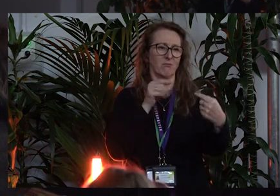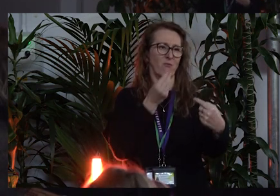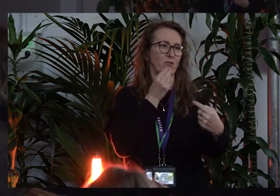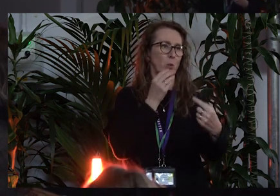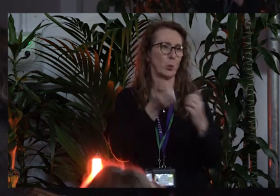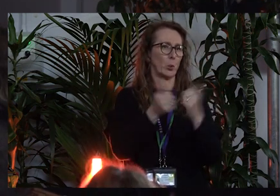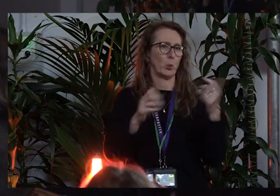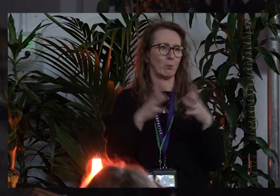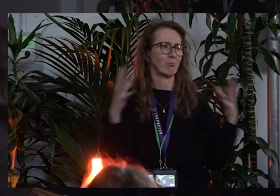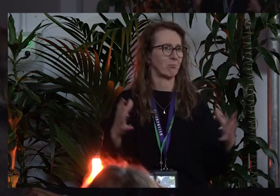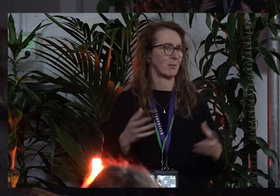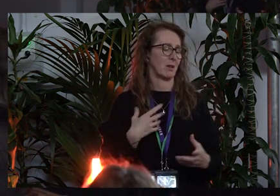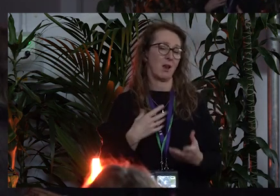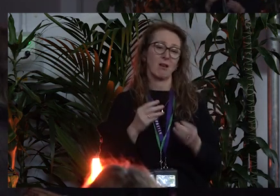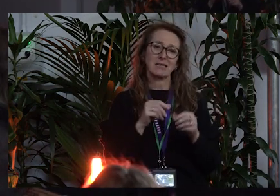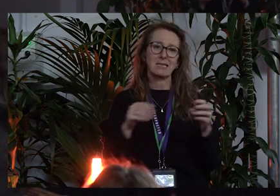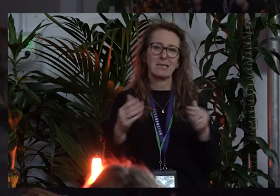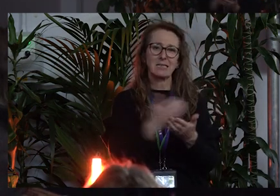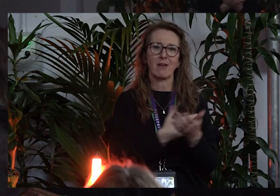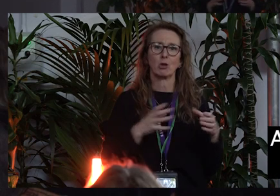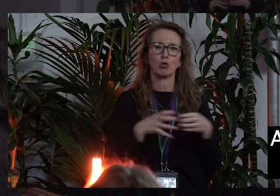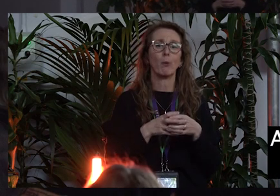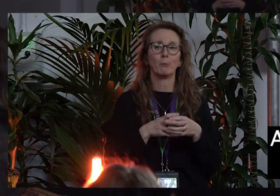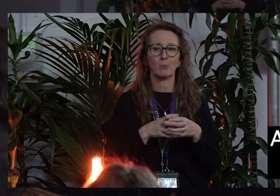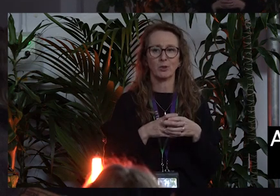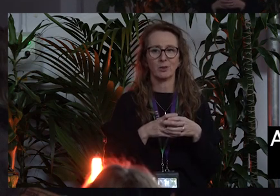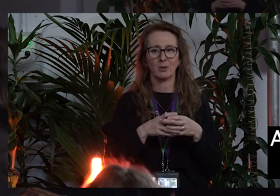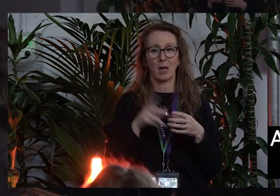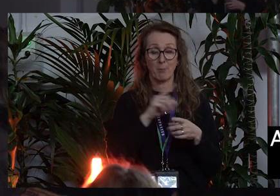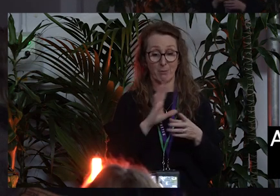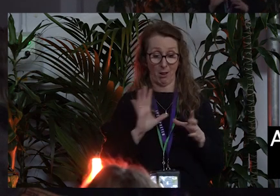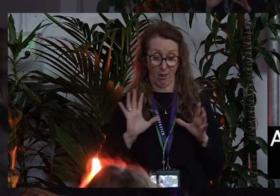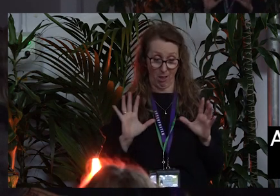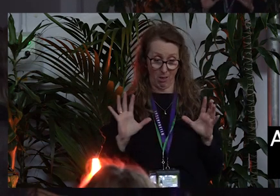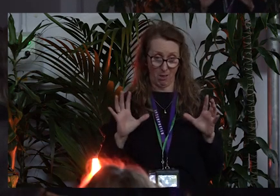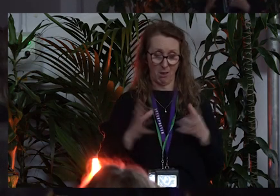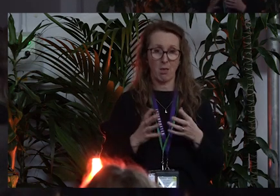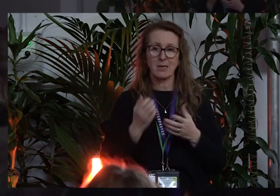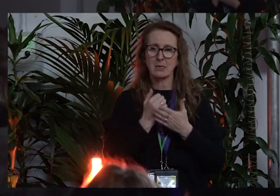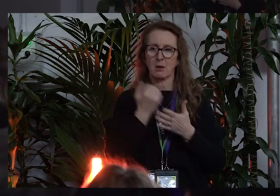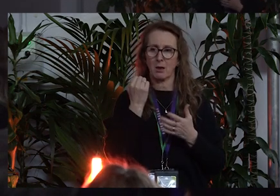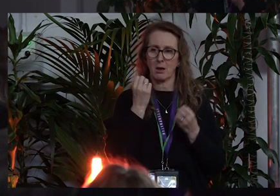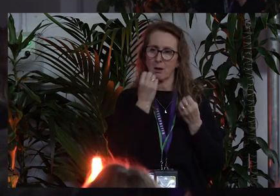it's... Yeah, seed saving. Yeah, seed saving, and people get together, like there's an amazing